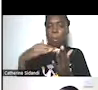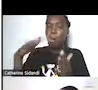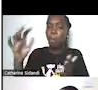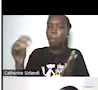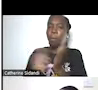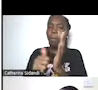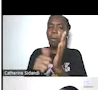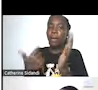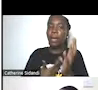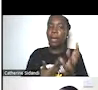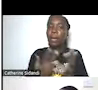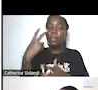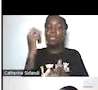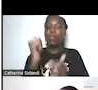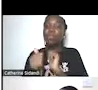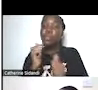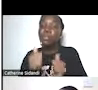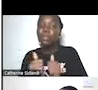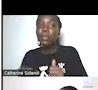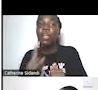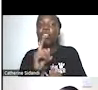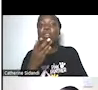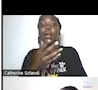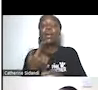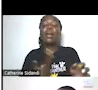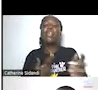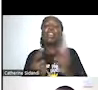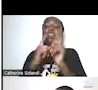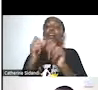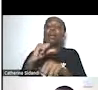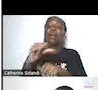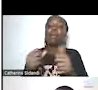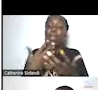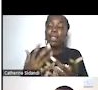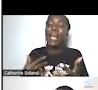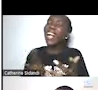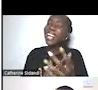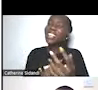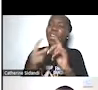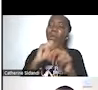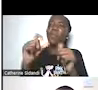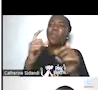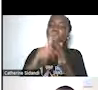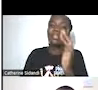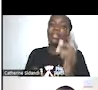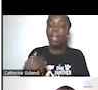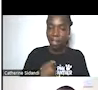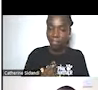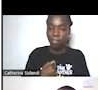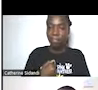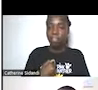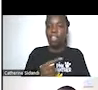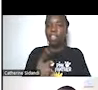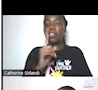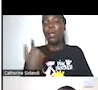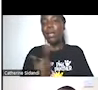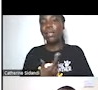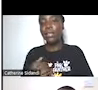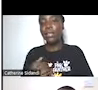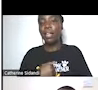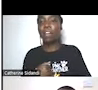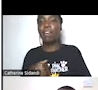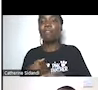facing? So here we are talking about descripting, just describing what you already have. This is where now you are having your charts, the pie charts,